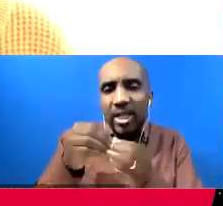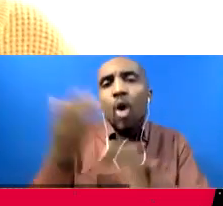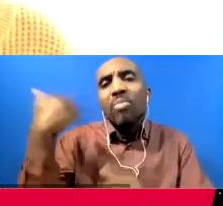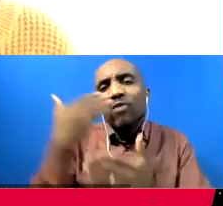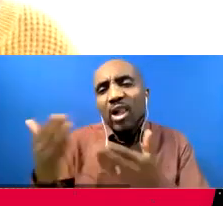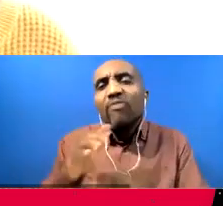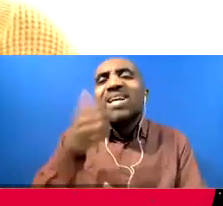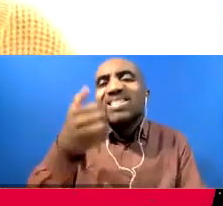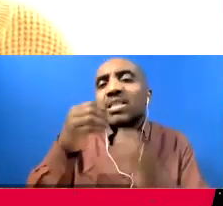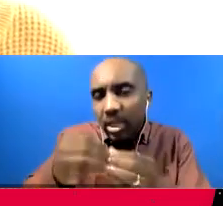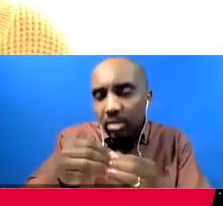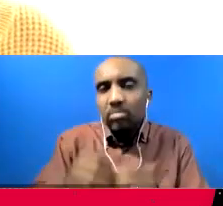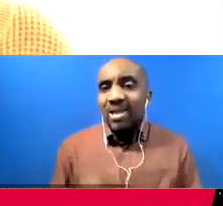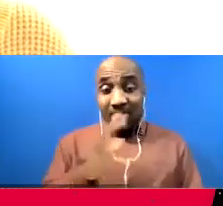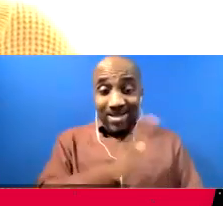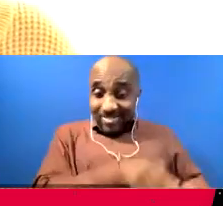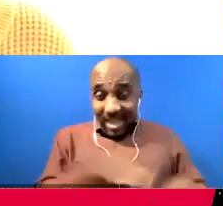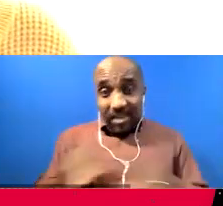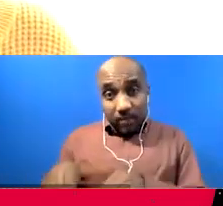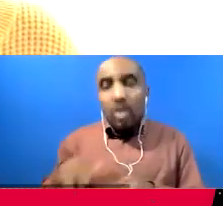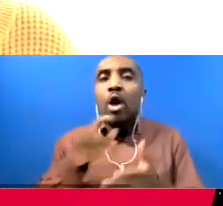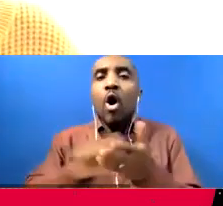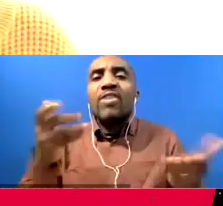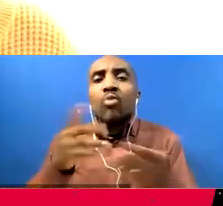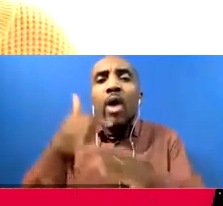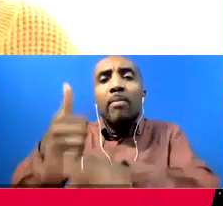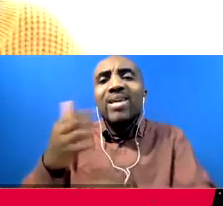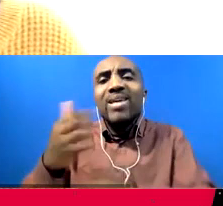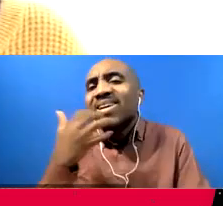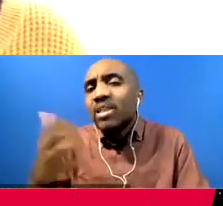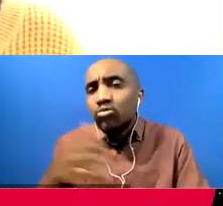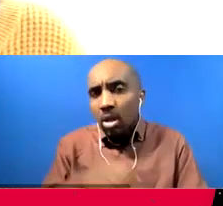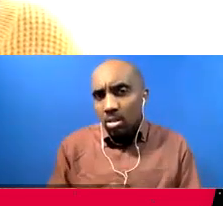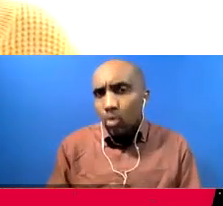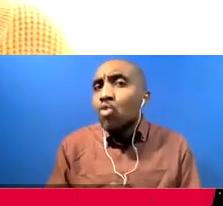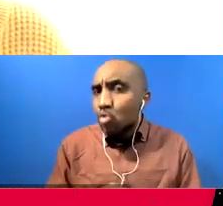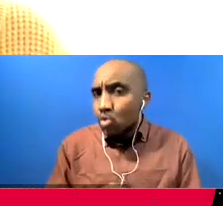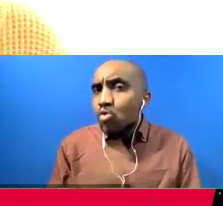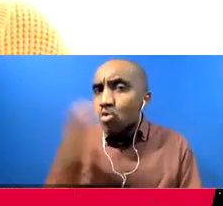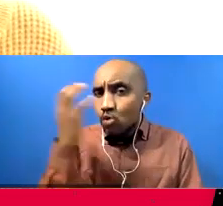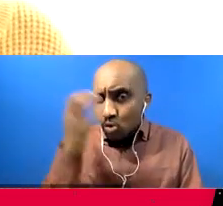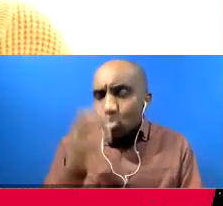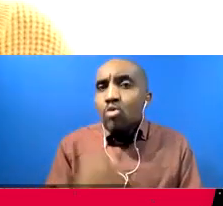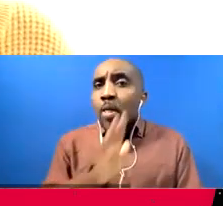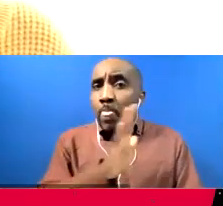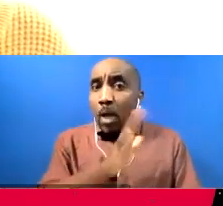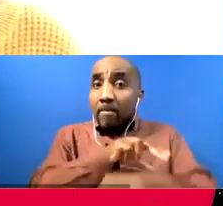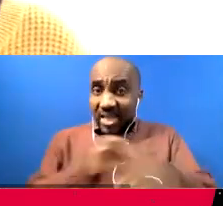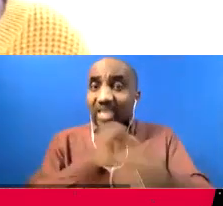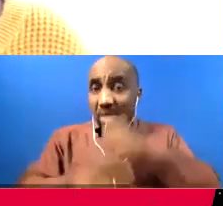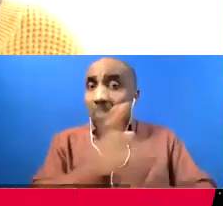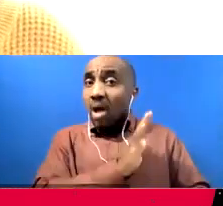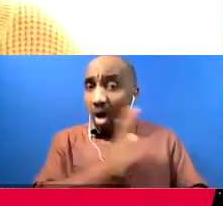also have their own Navy, they have an office in Israel. So, this is of course a highly, highly militarized police force. And this is